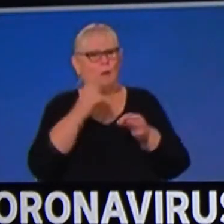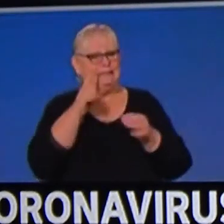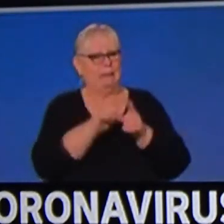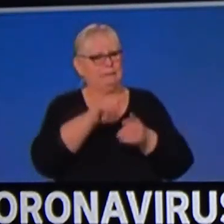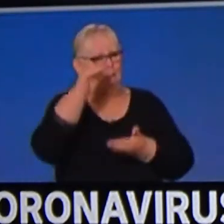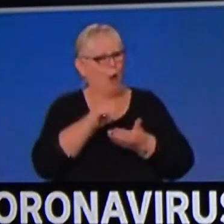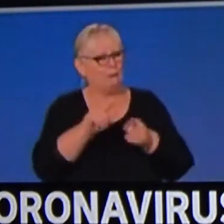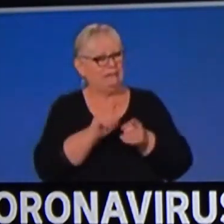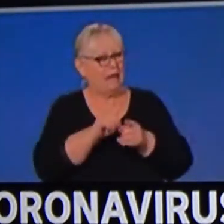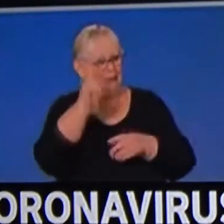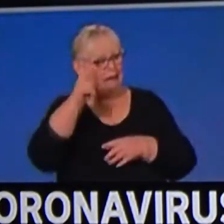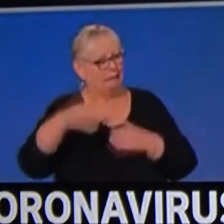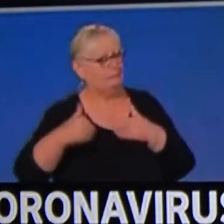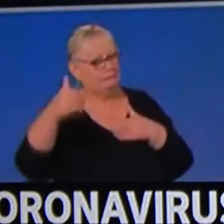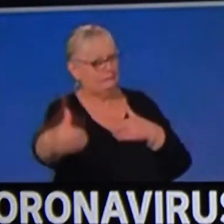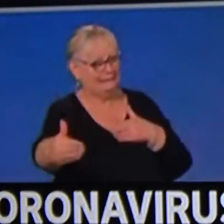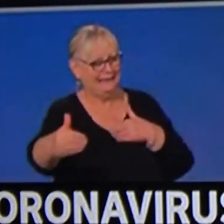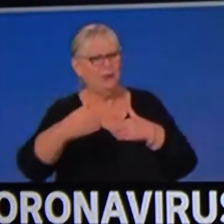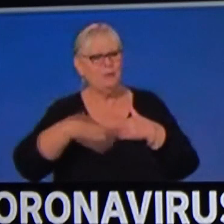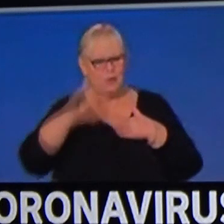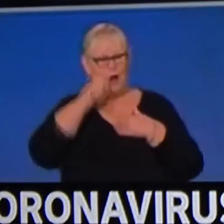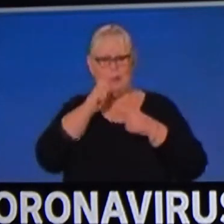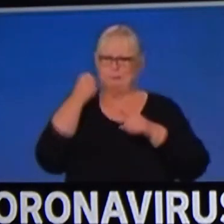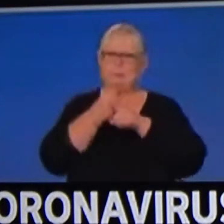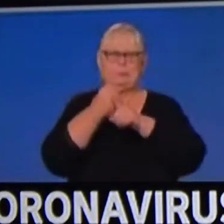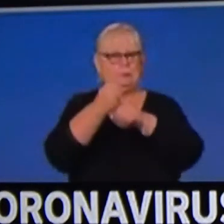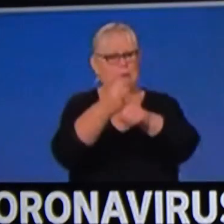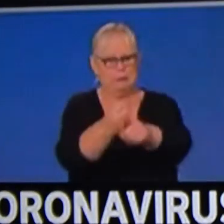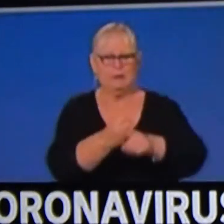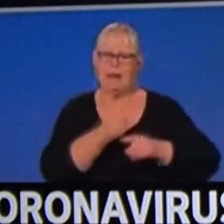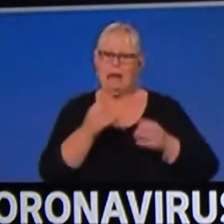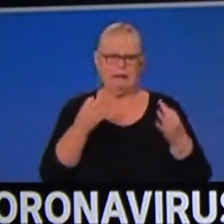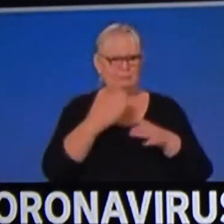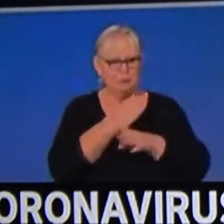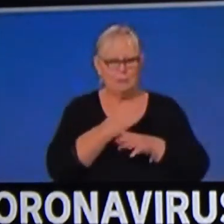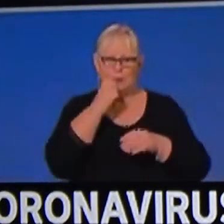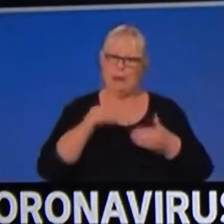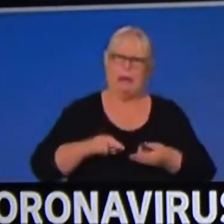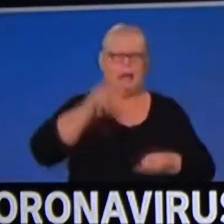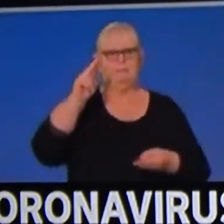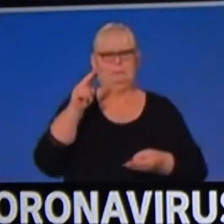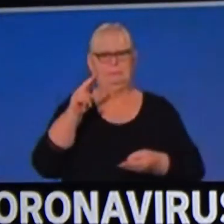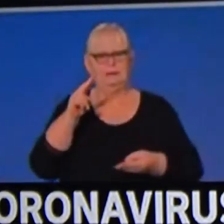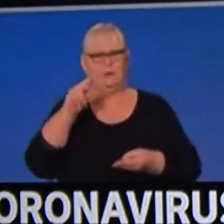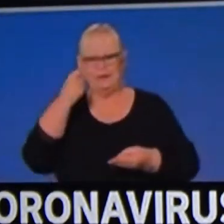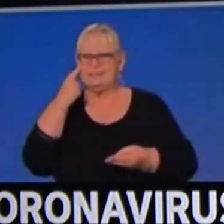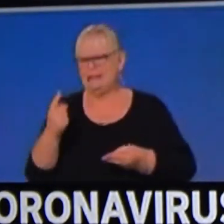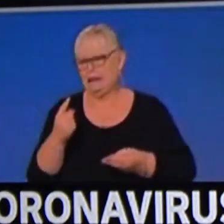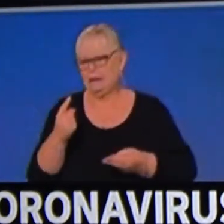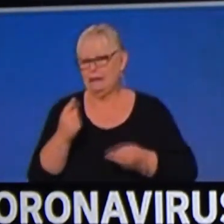time. We know what the expected impacts are going to be on unemployment, and from the figures you've already seen released from